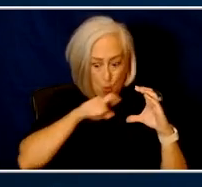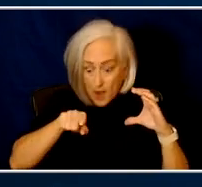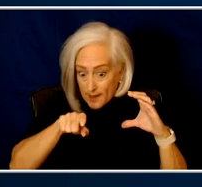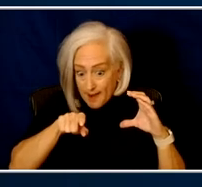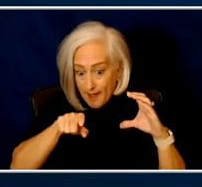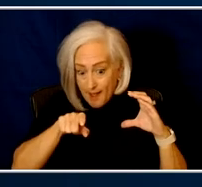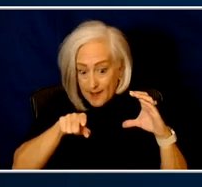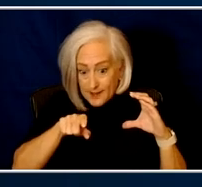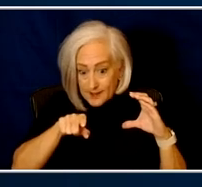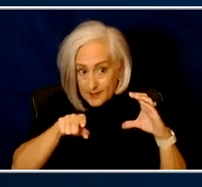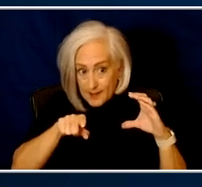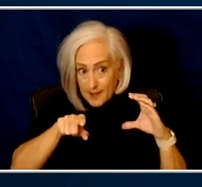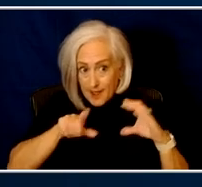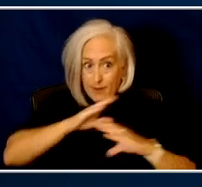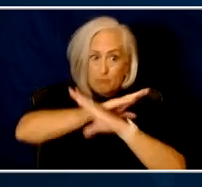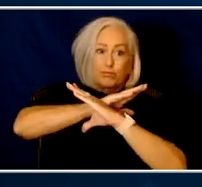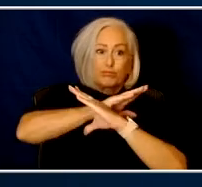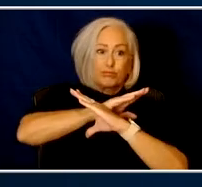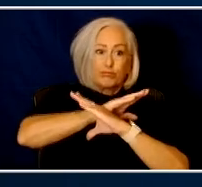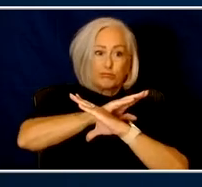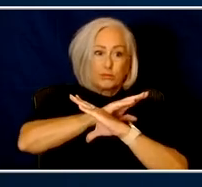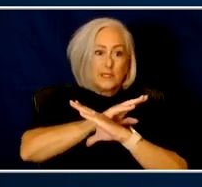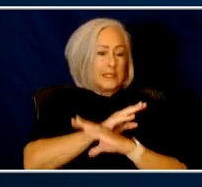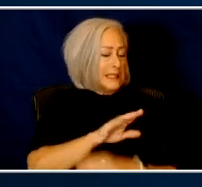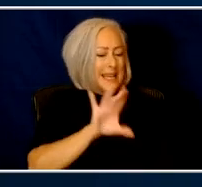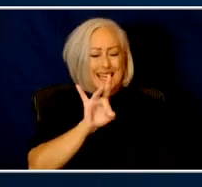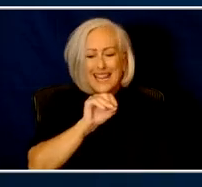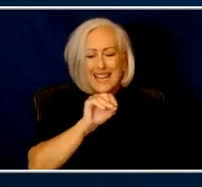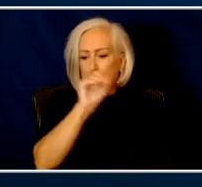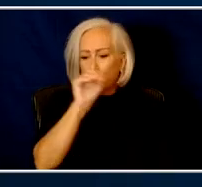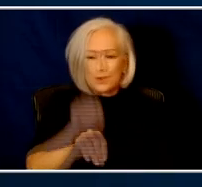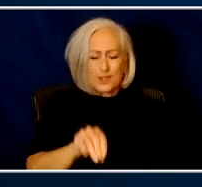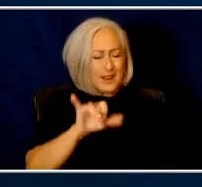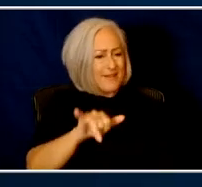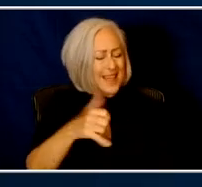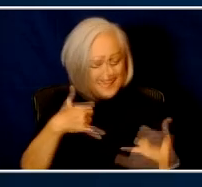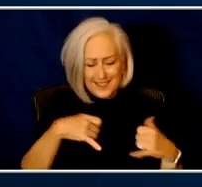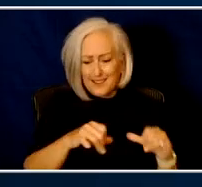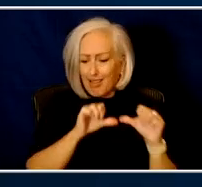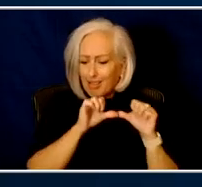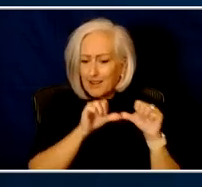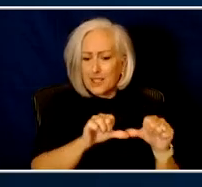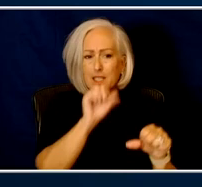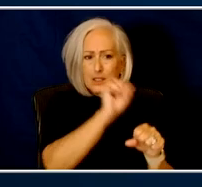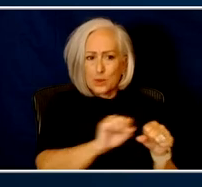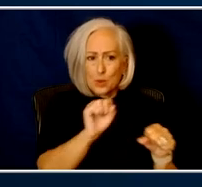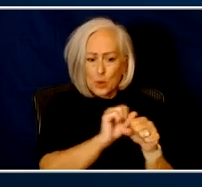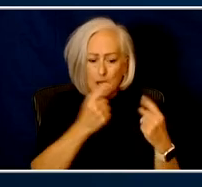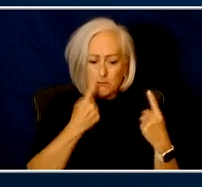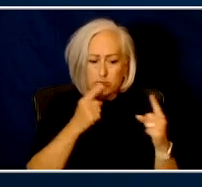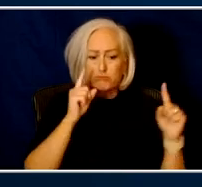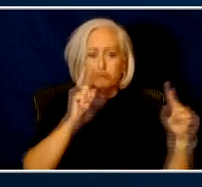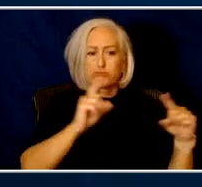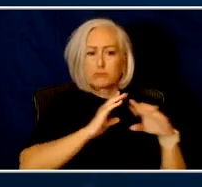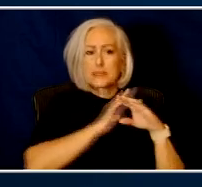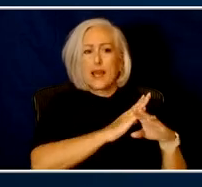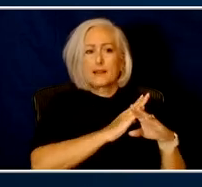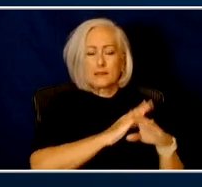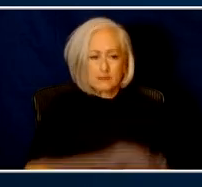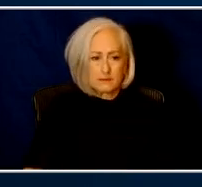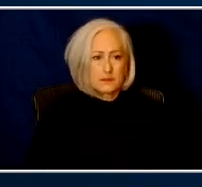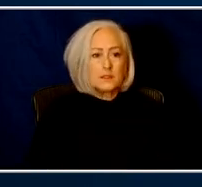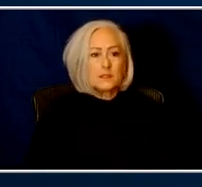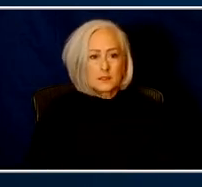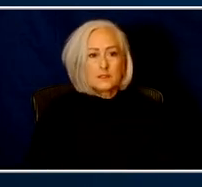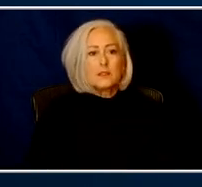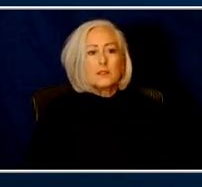conserved even throughout those variants. Yes. And so I think those are two points that you made that are great that I would just like our community to really understand and we